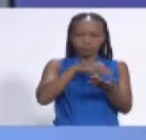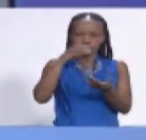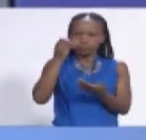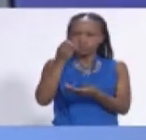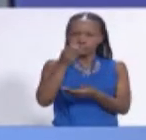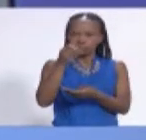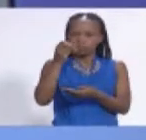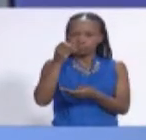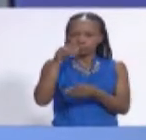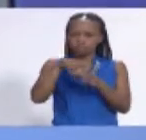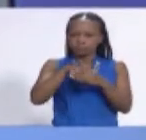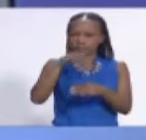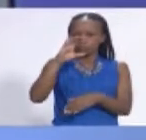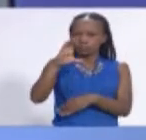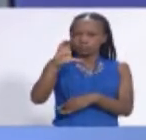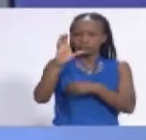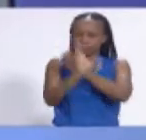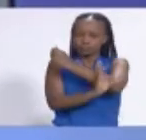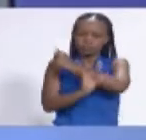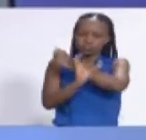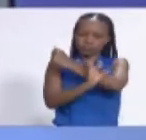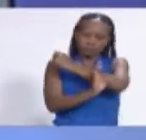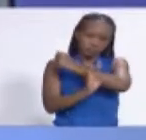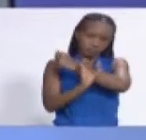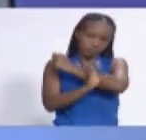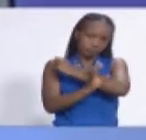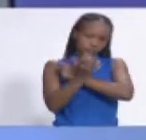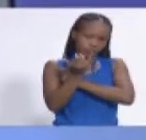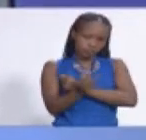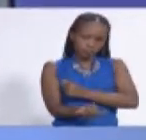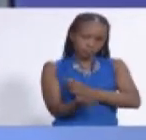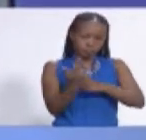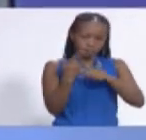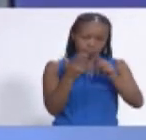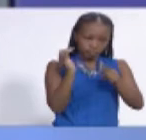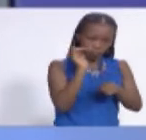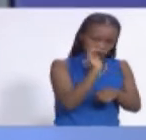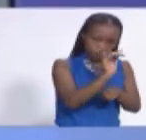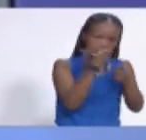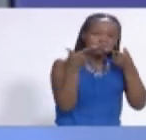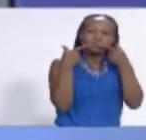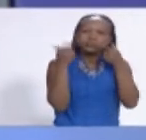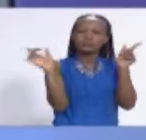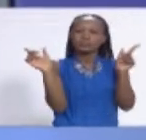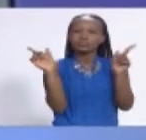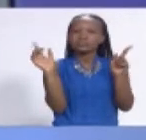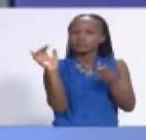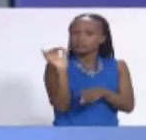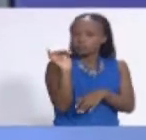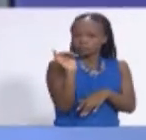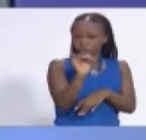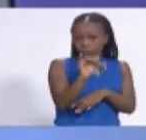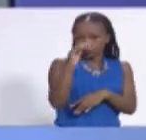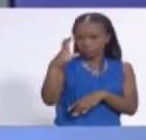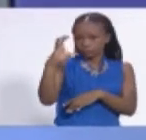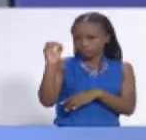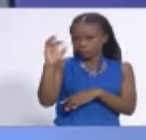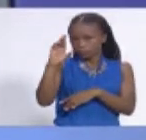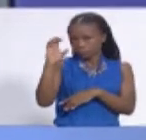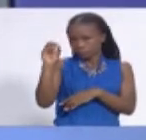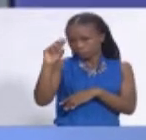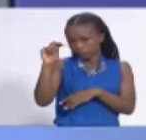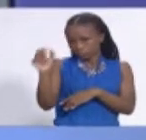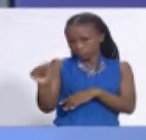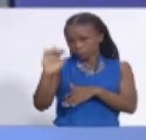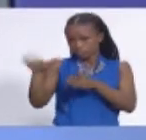the country. Now, still in the summer, the country is still reeling from that announcement, and that is that the coronavirus has hit